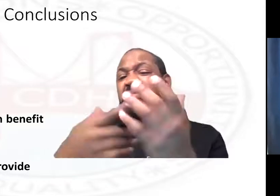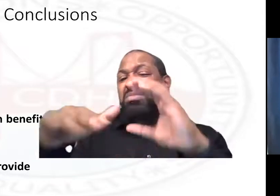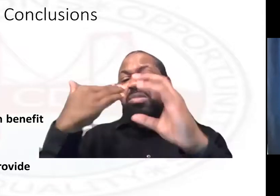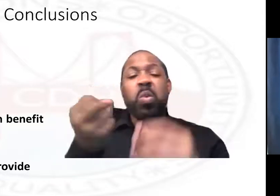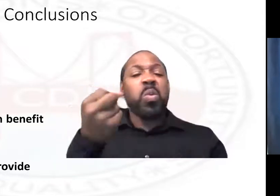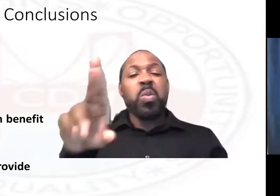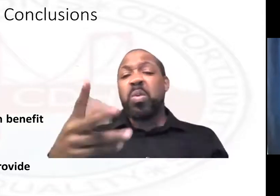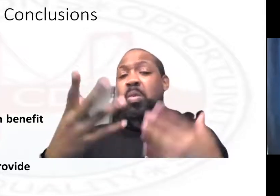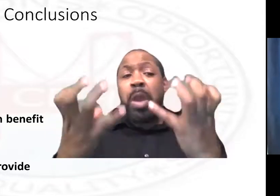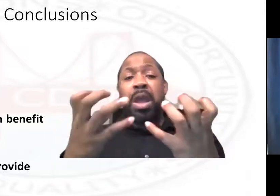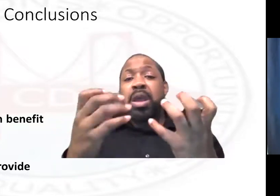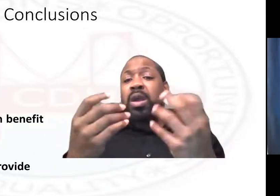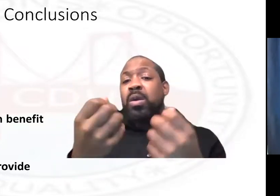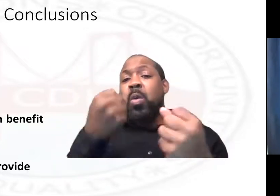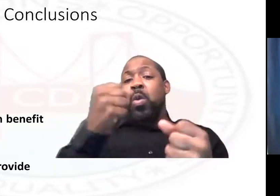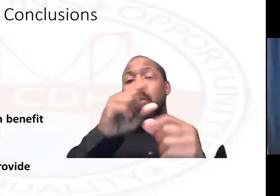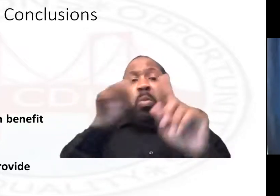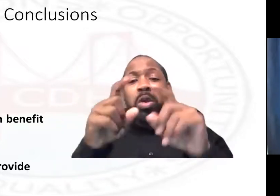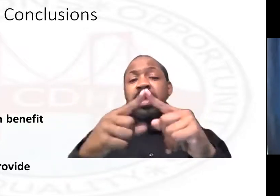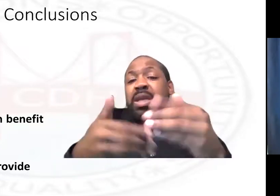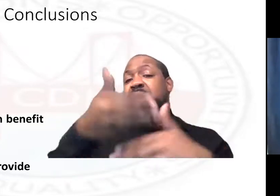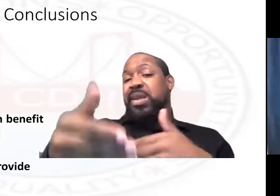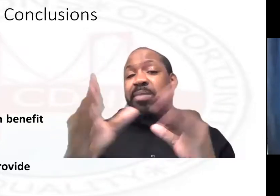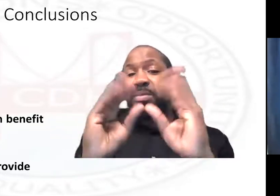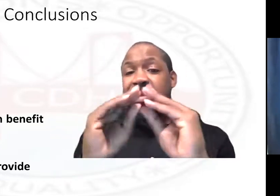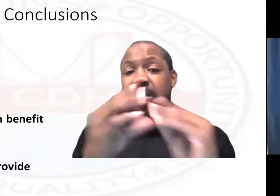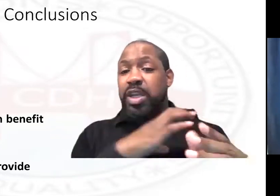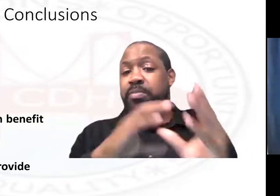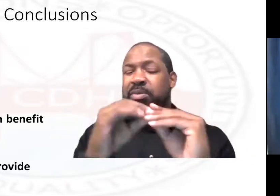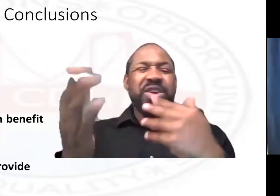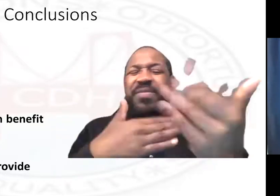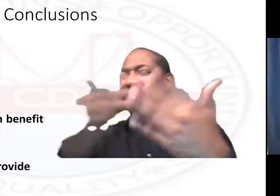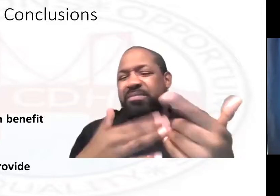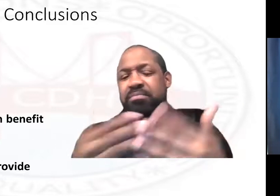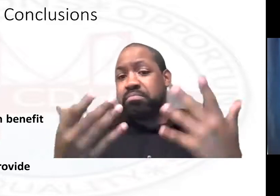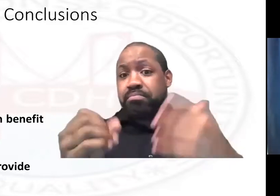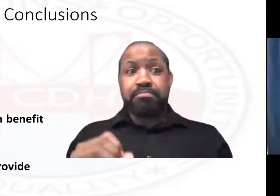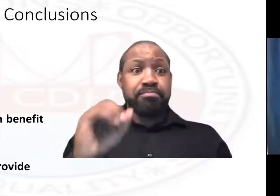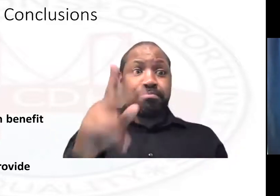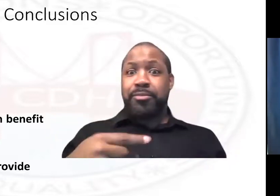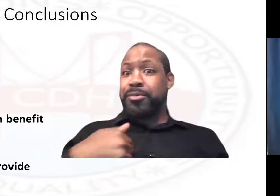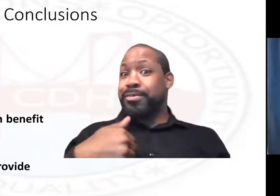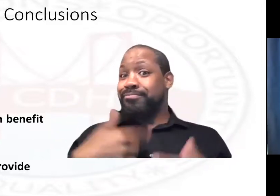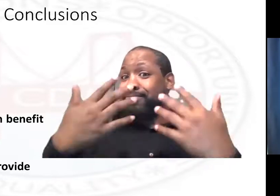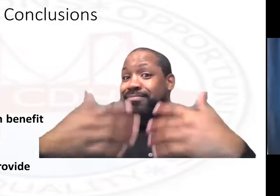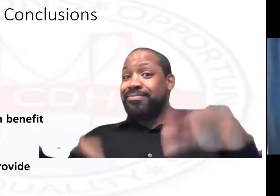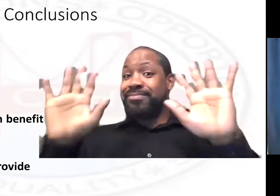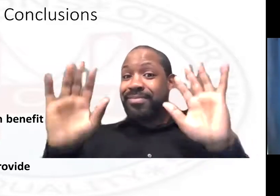I think feel free to email you your thoughts on that. If you want to hold the questions to the next meeting, we can also do